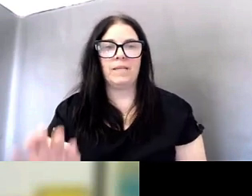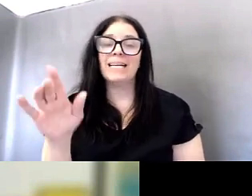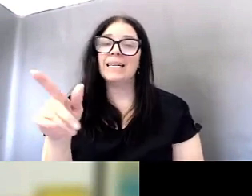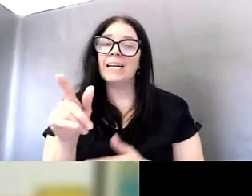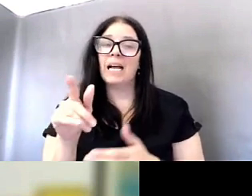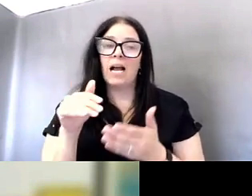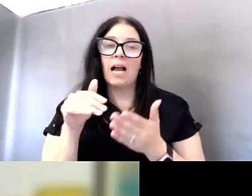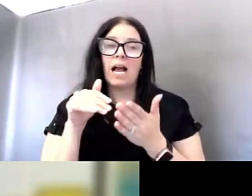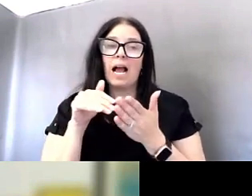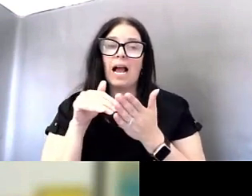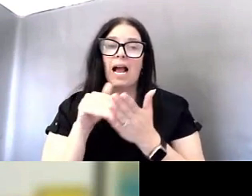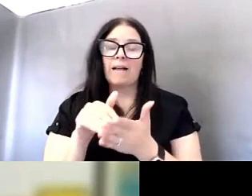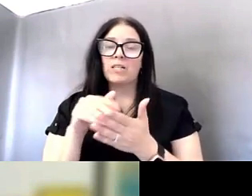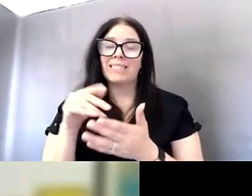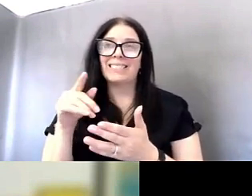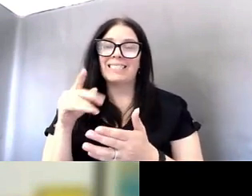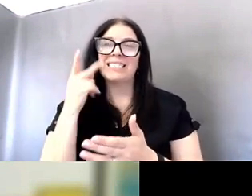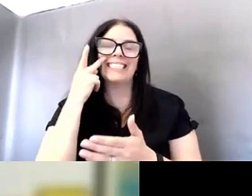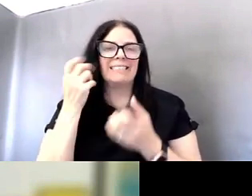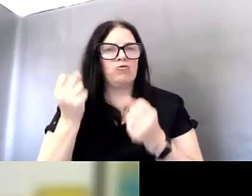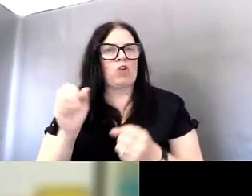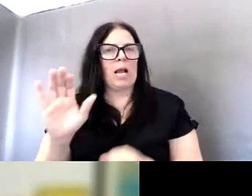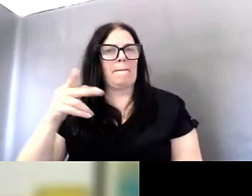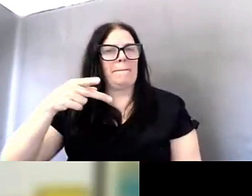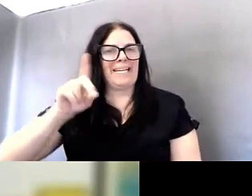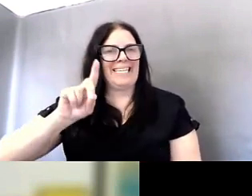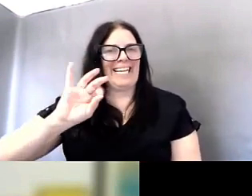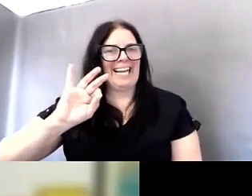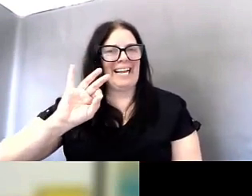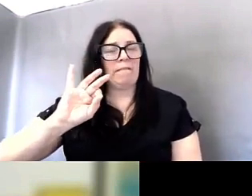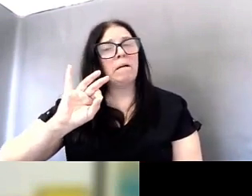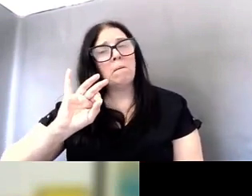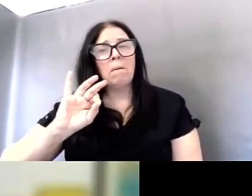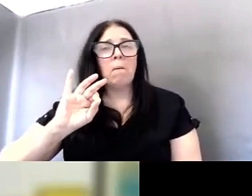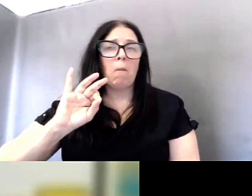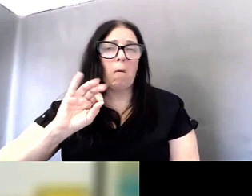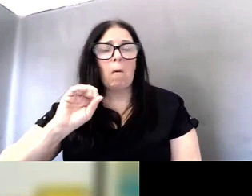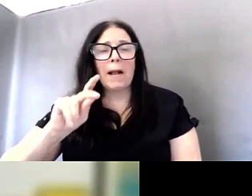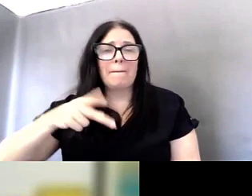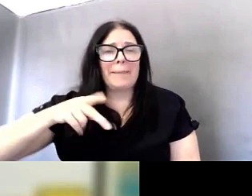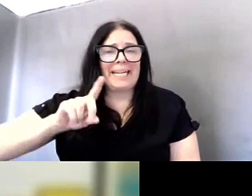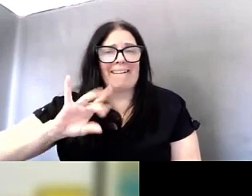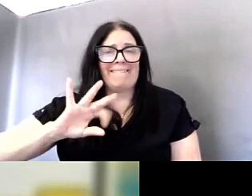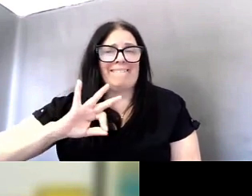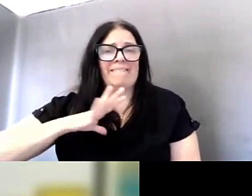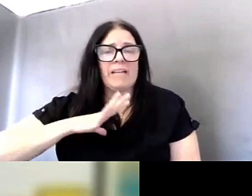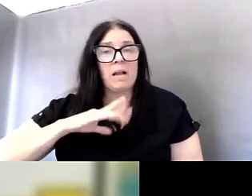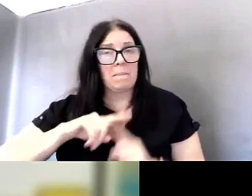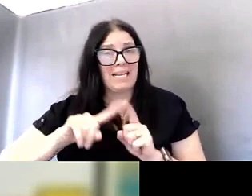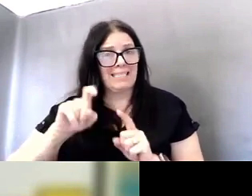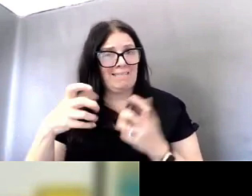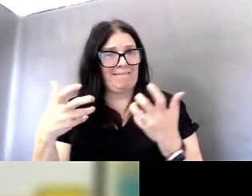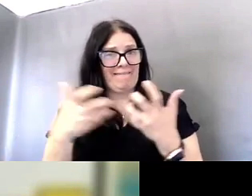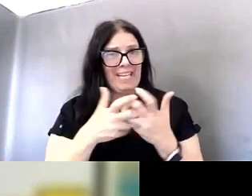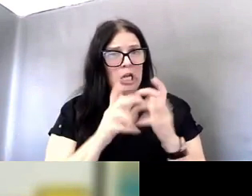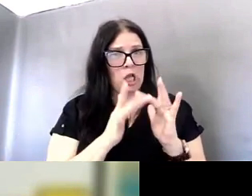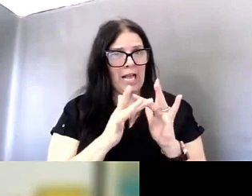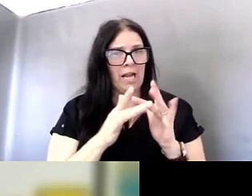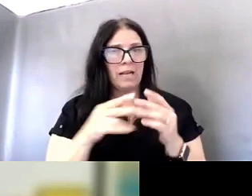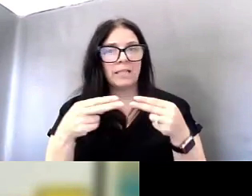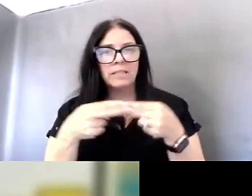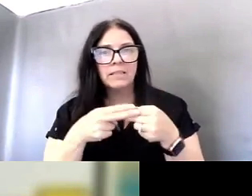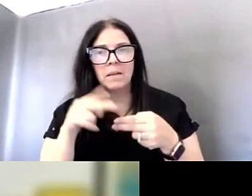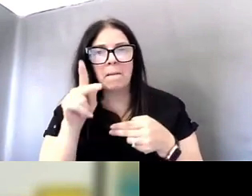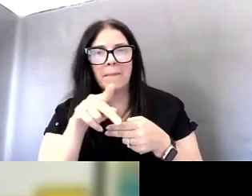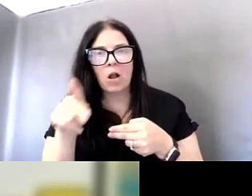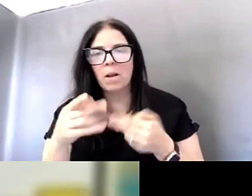dominate, but maybe that's fine. But do they work as well in online environments? Do you need